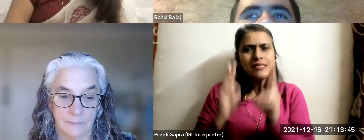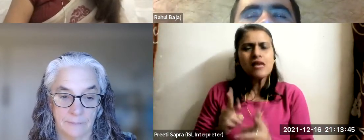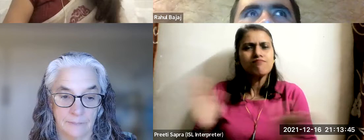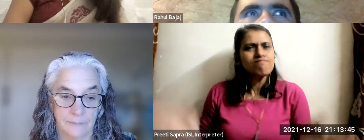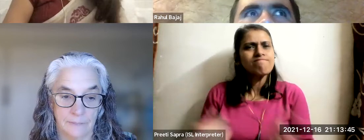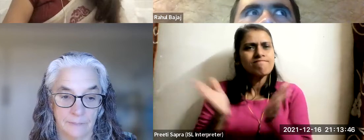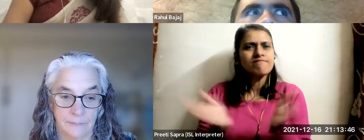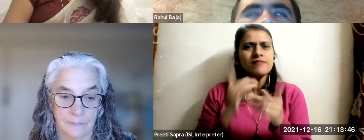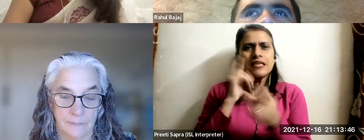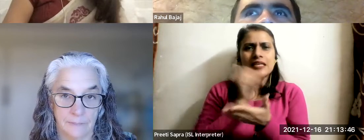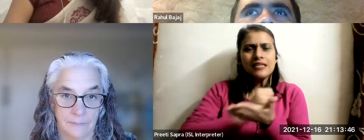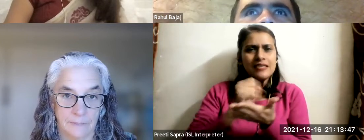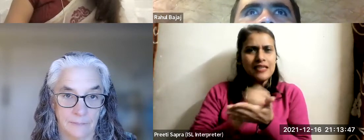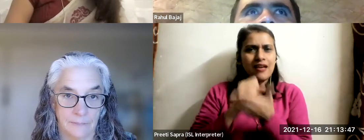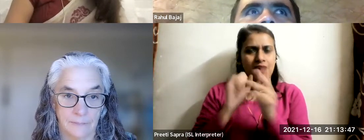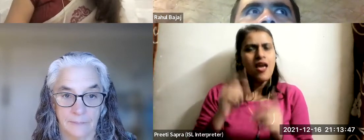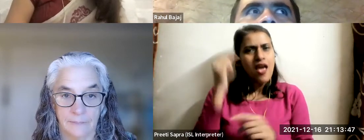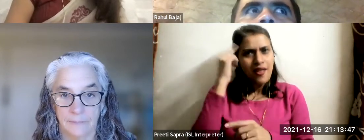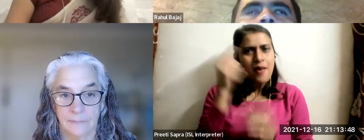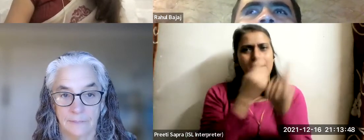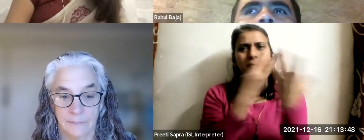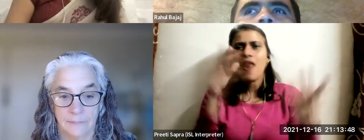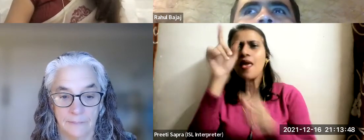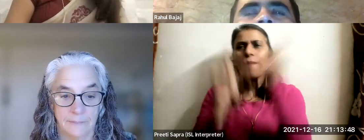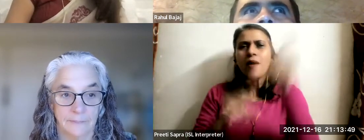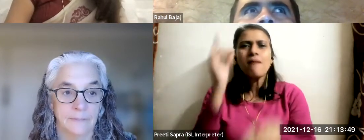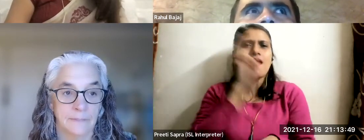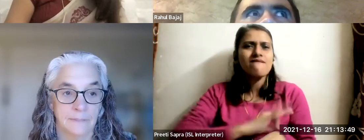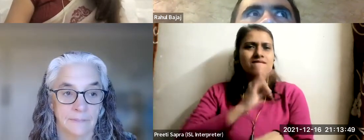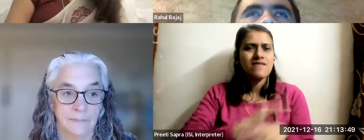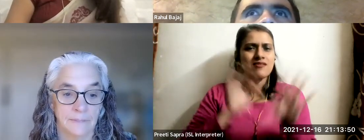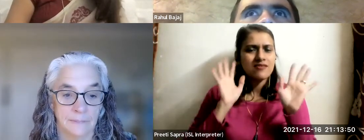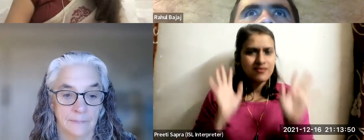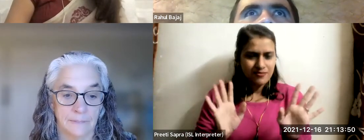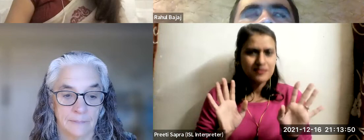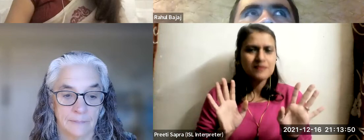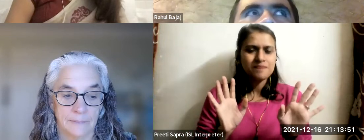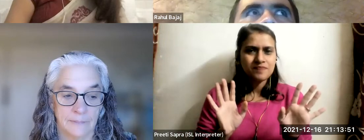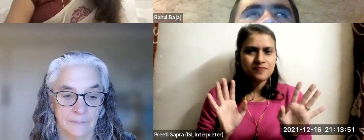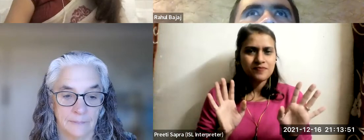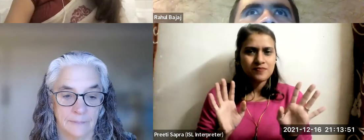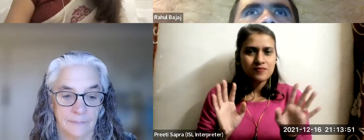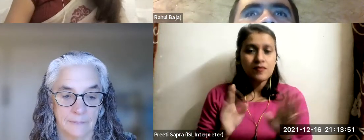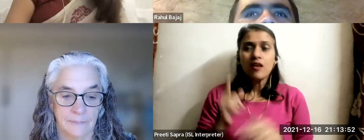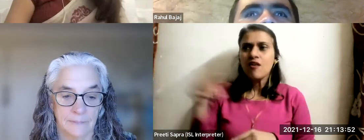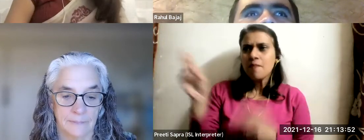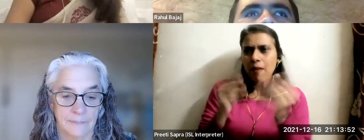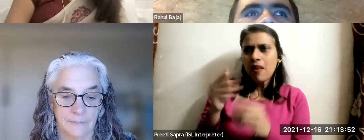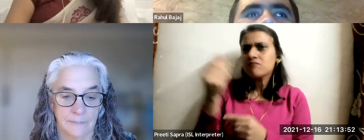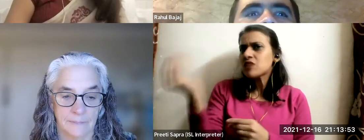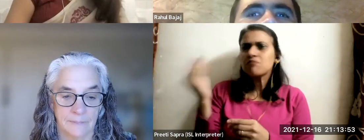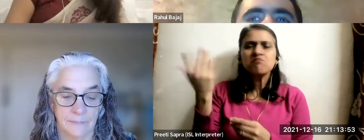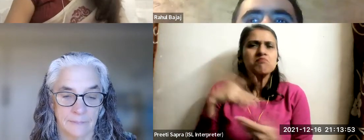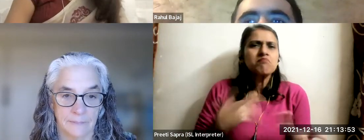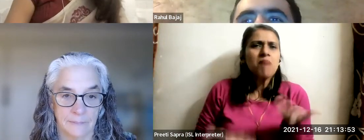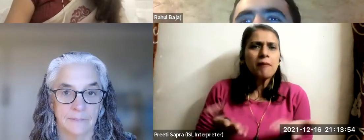I'm sure many have benefited from this, even though we may not yet realize it, and will continue to